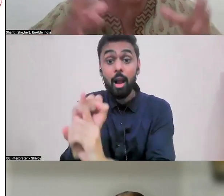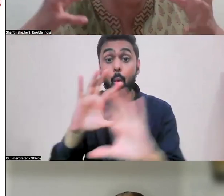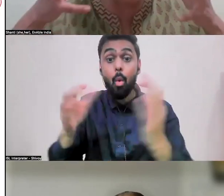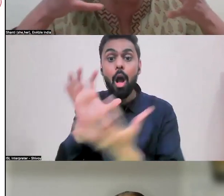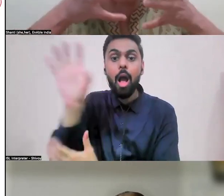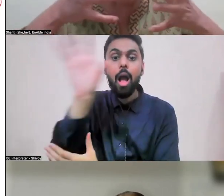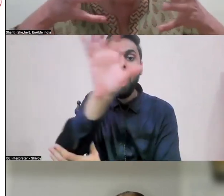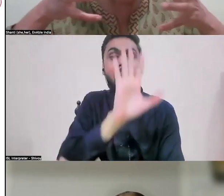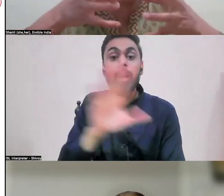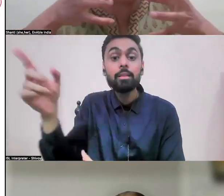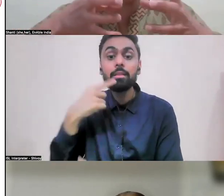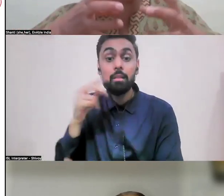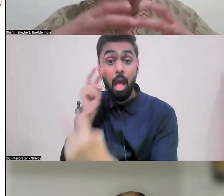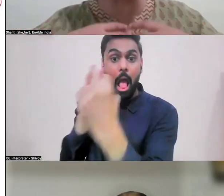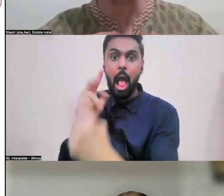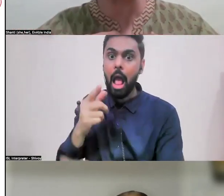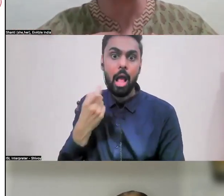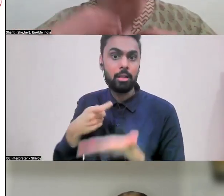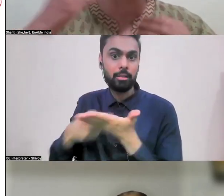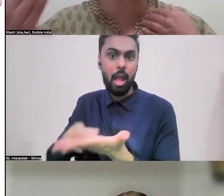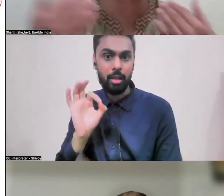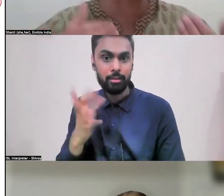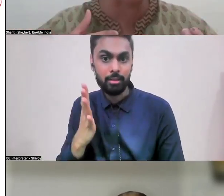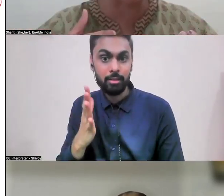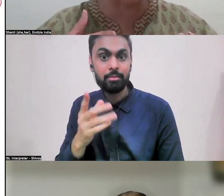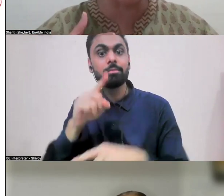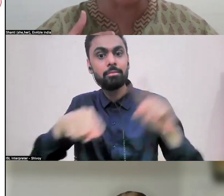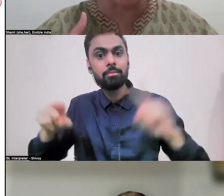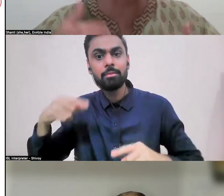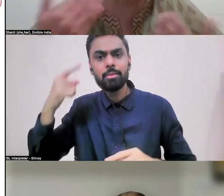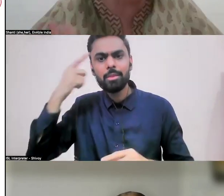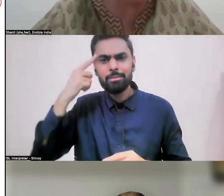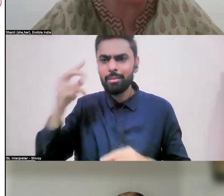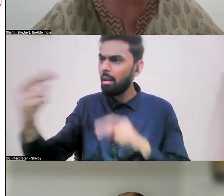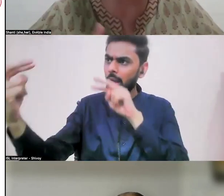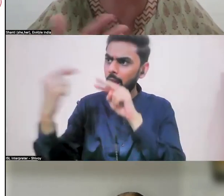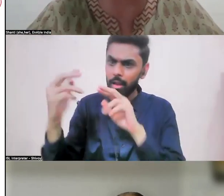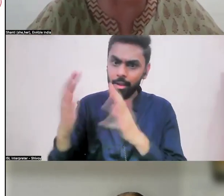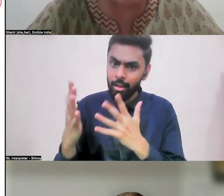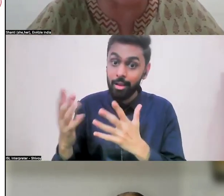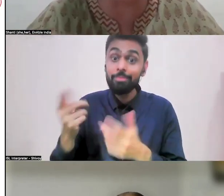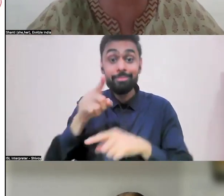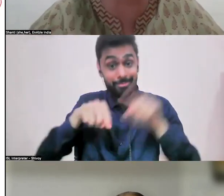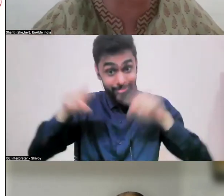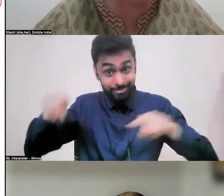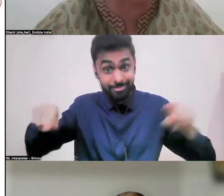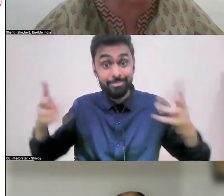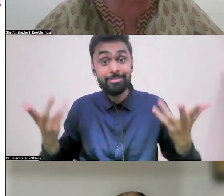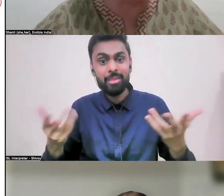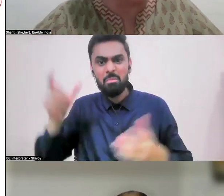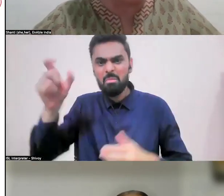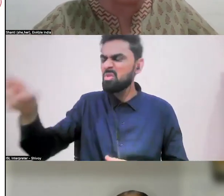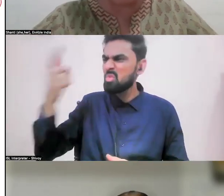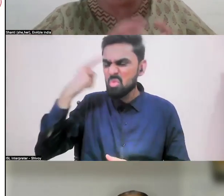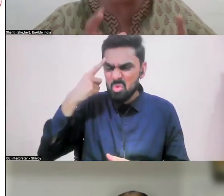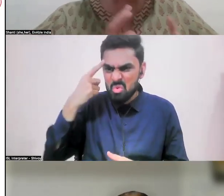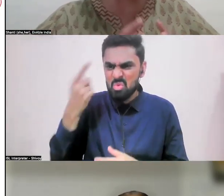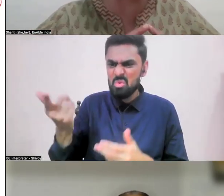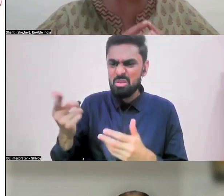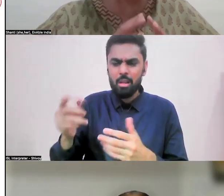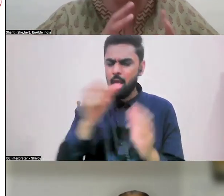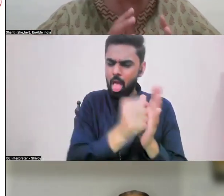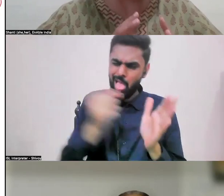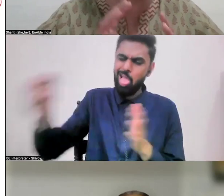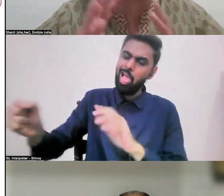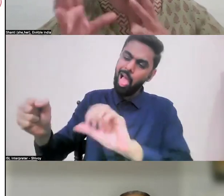think these very restrictive things where we decide somebody is lesser, and because of that, then there are less education institutions. Or I have